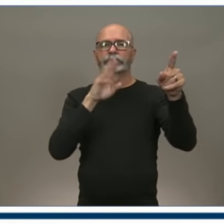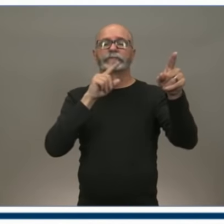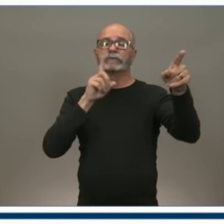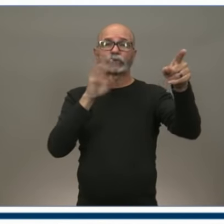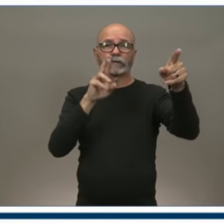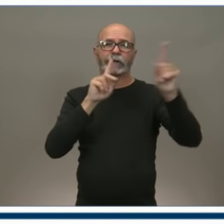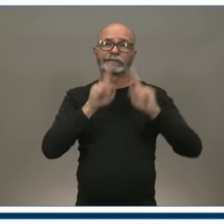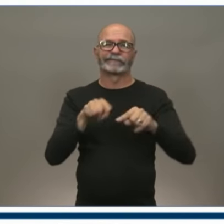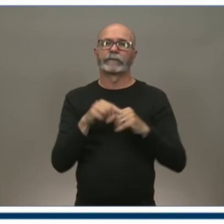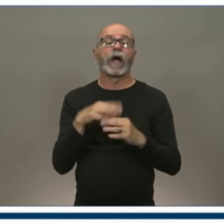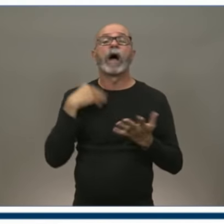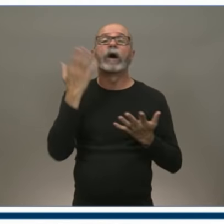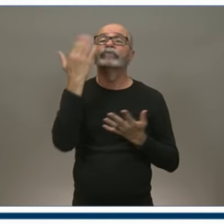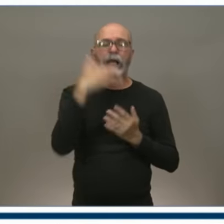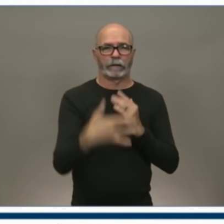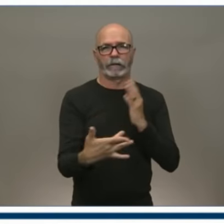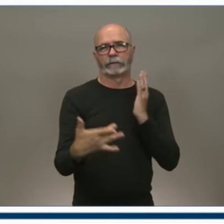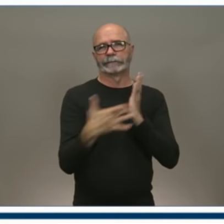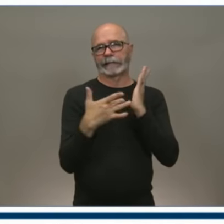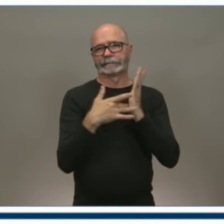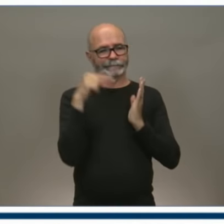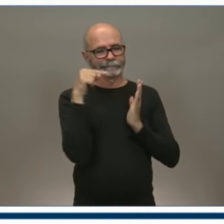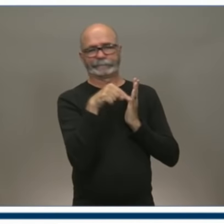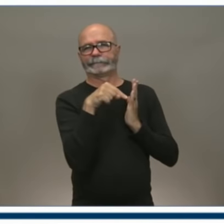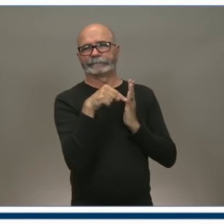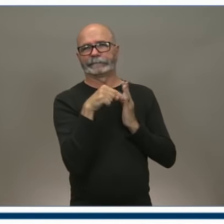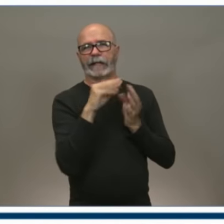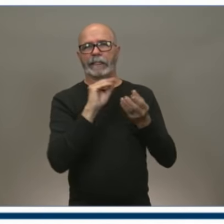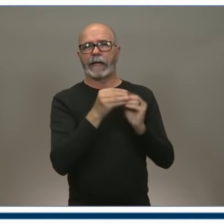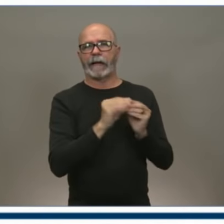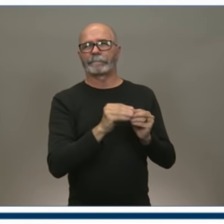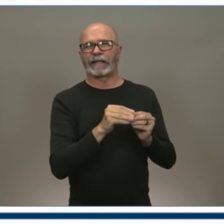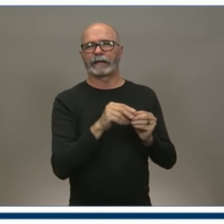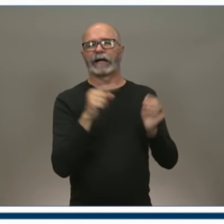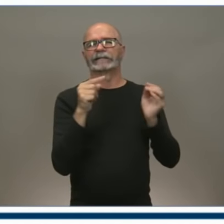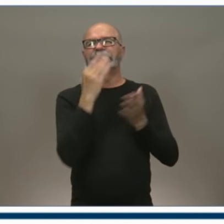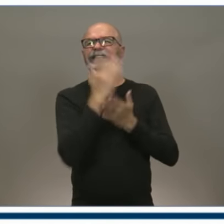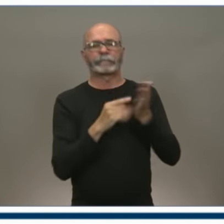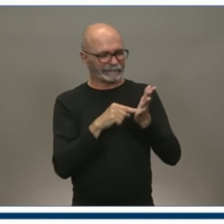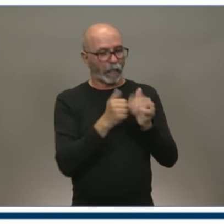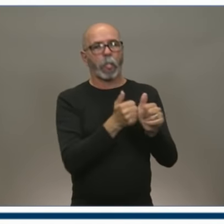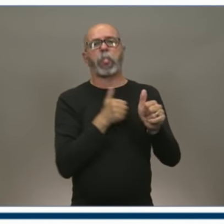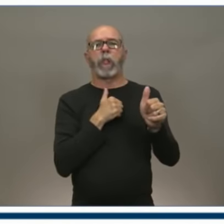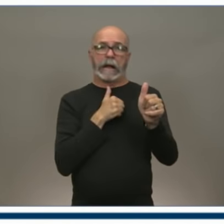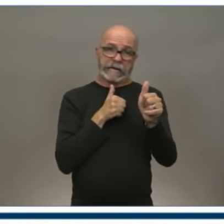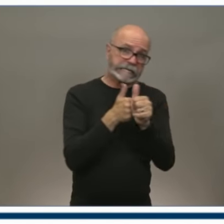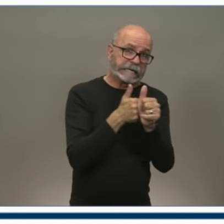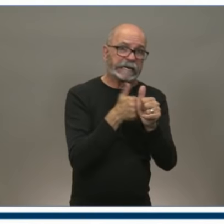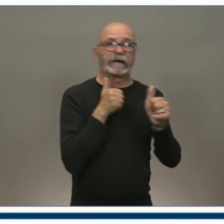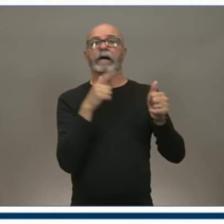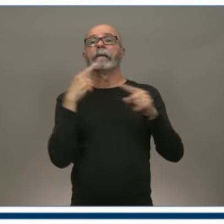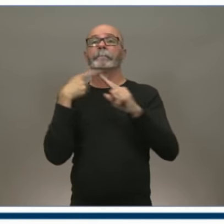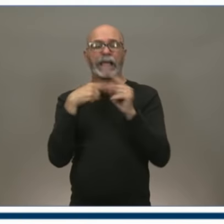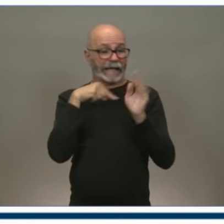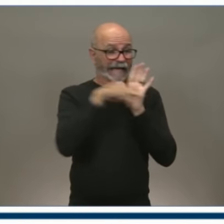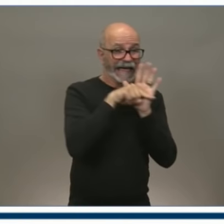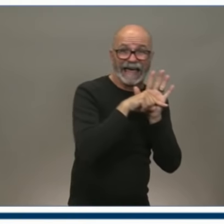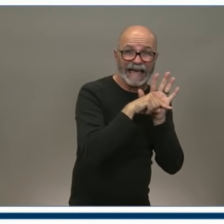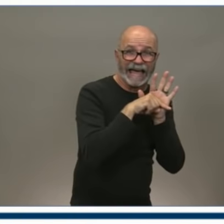ago that resulted in some unfortunate delays in people, especially getting their negative results back when they'd signed up to get them by